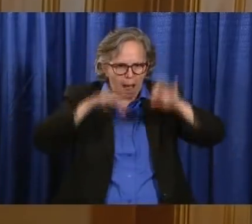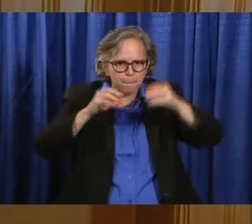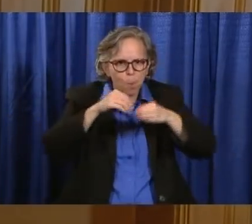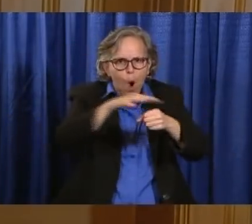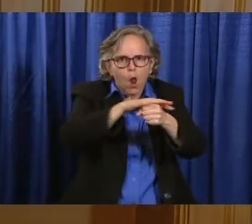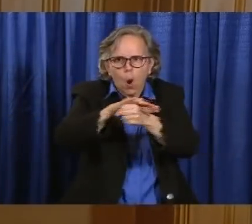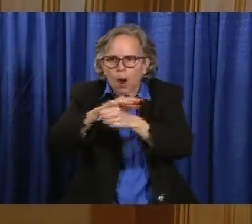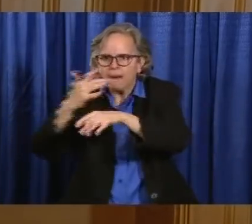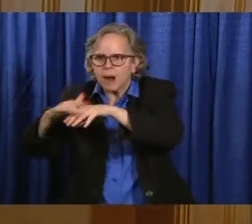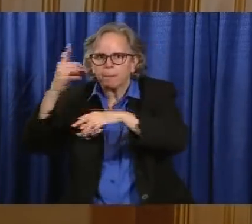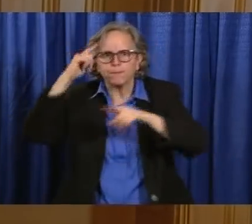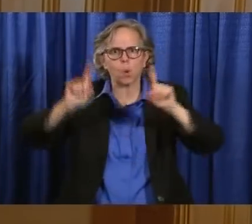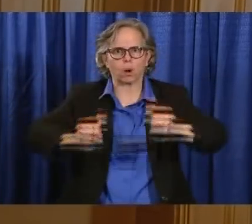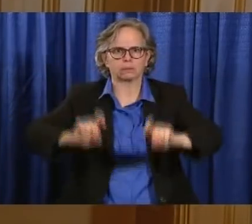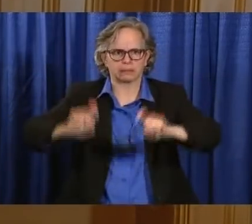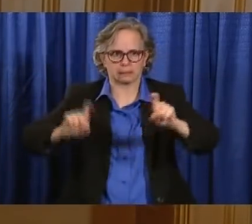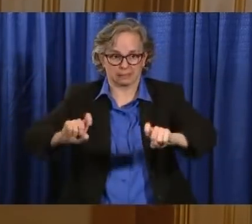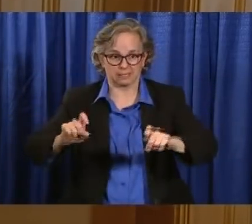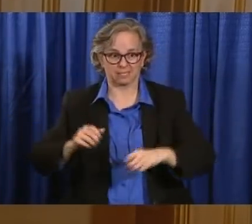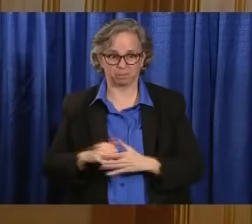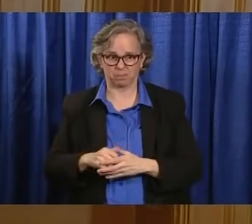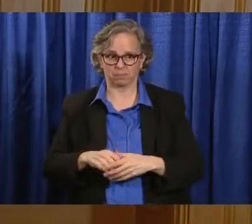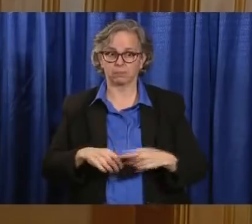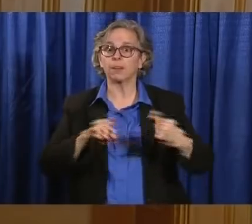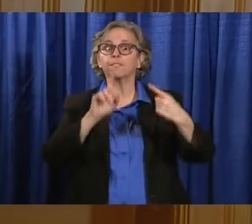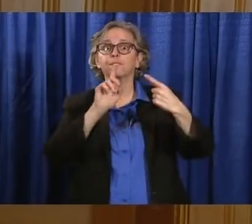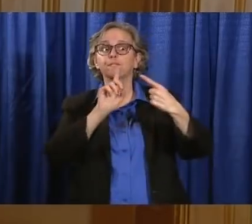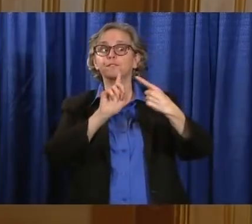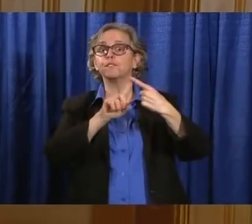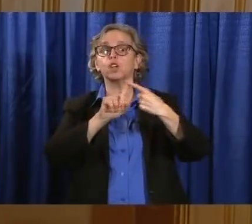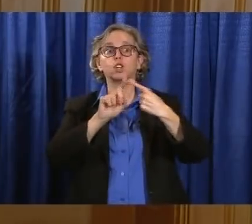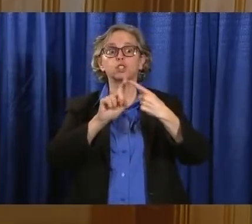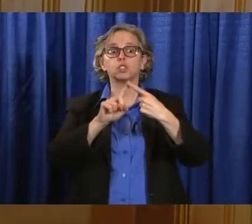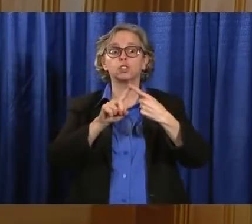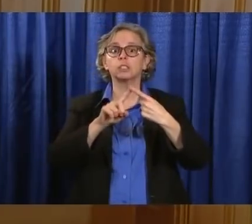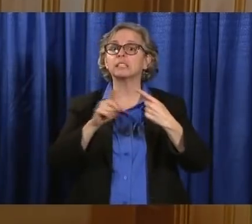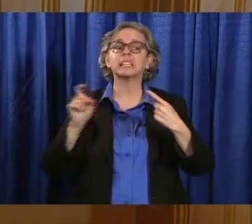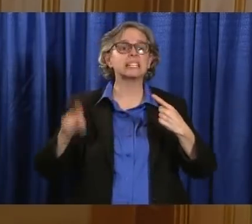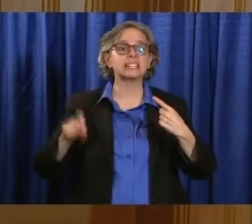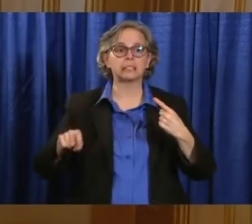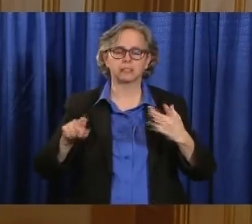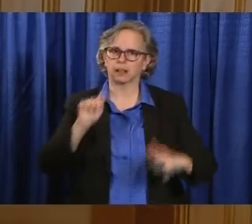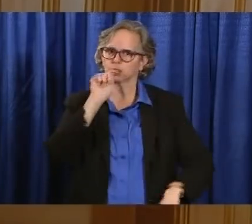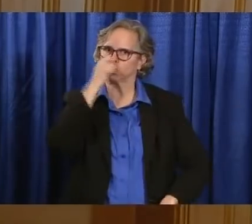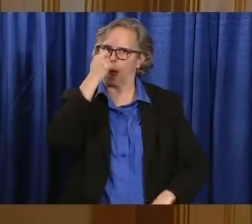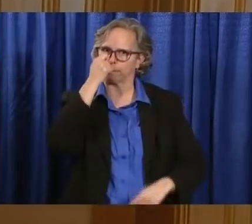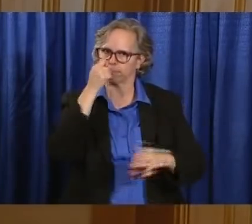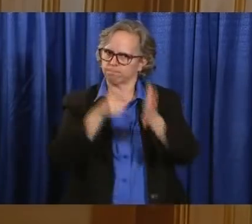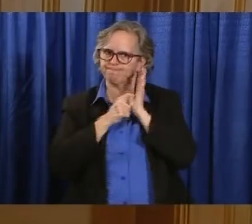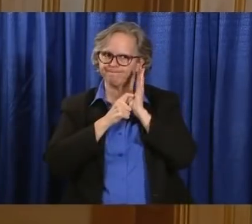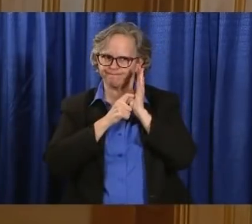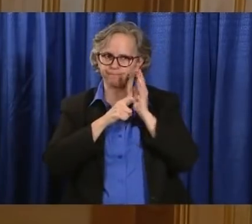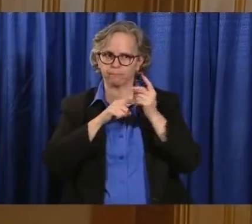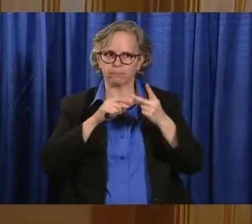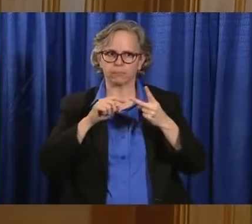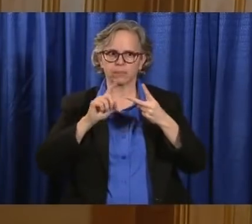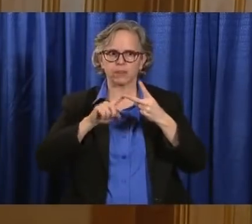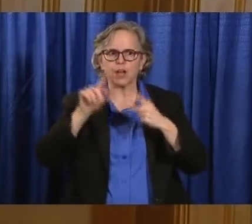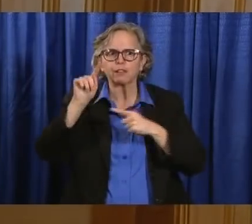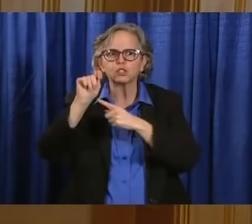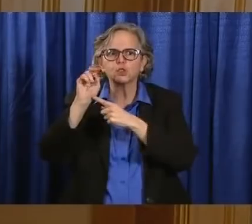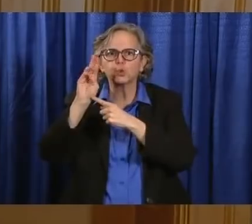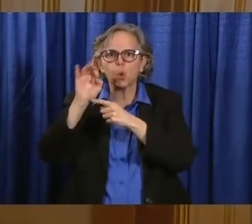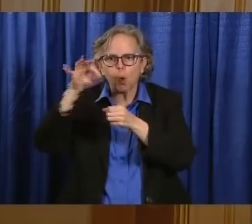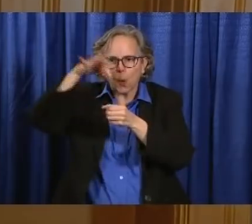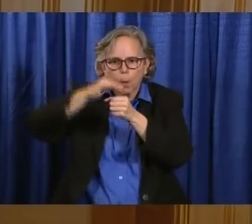one is the swabs, the tube to put the swab in, and the liquid